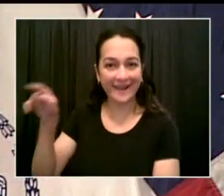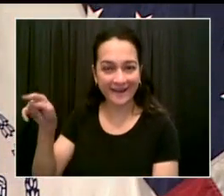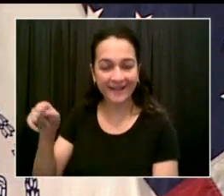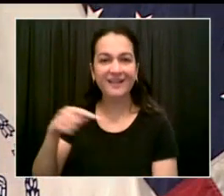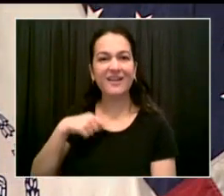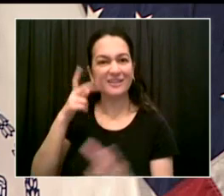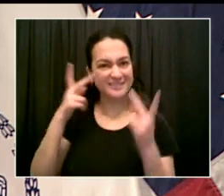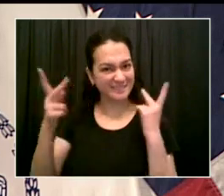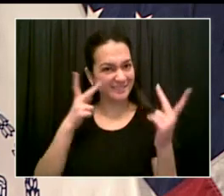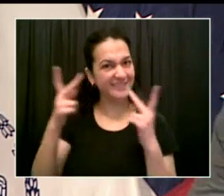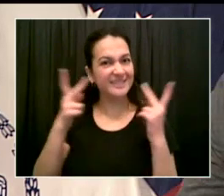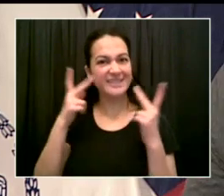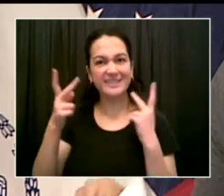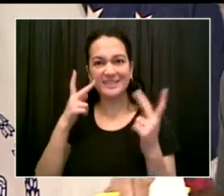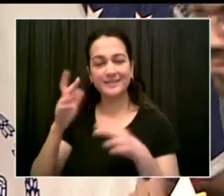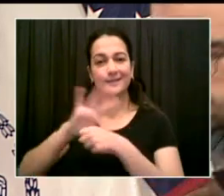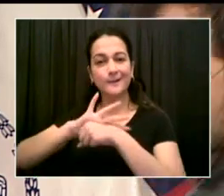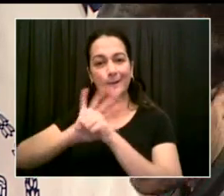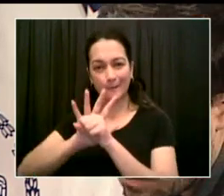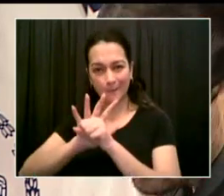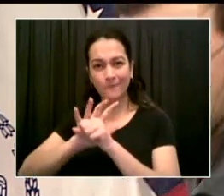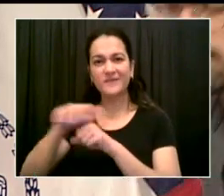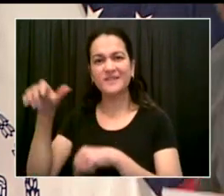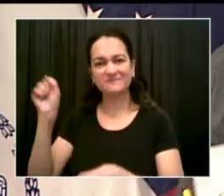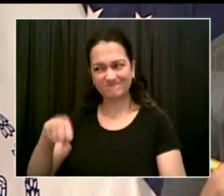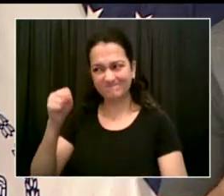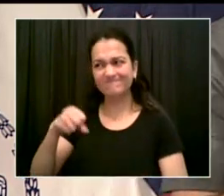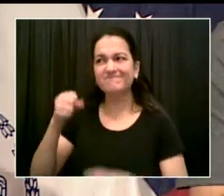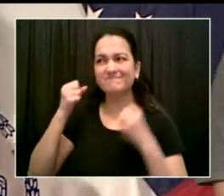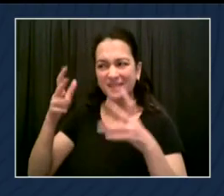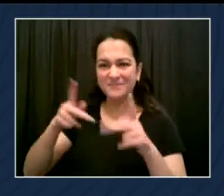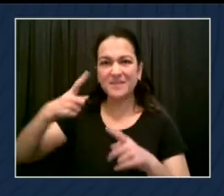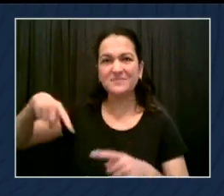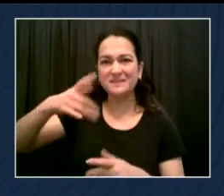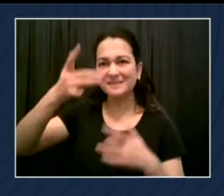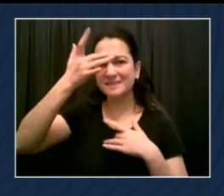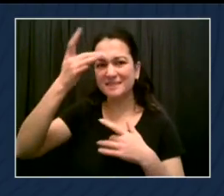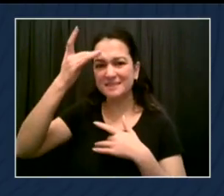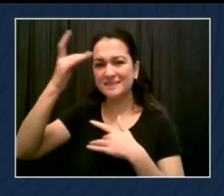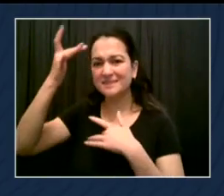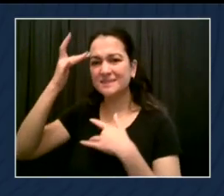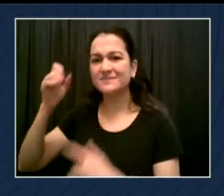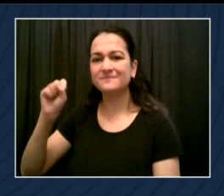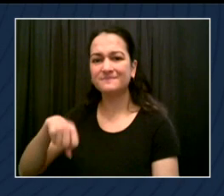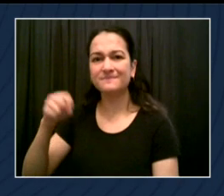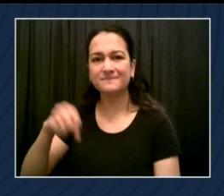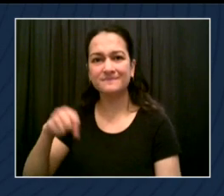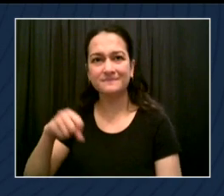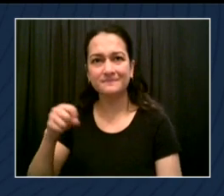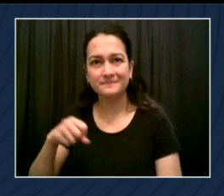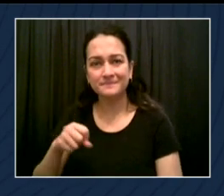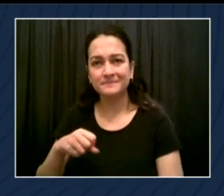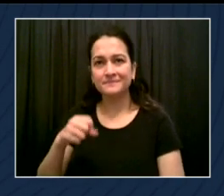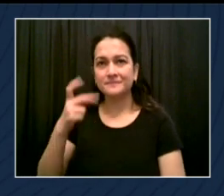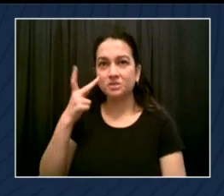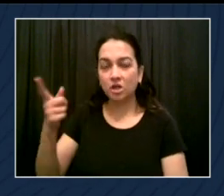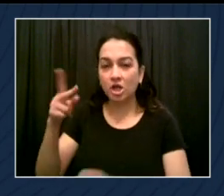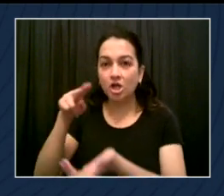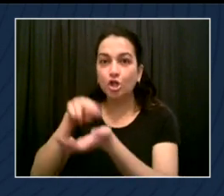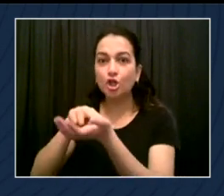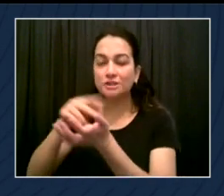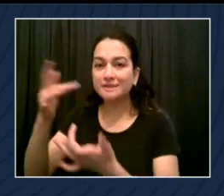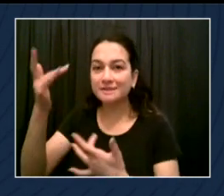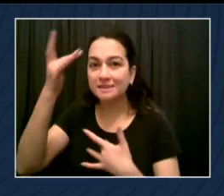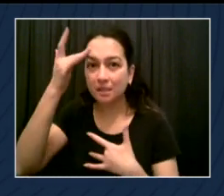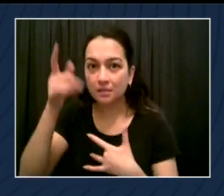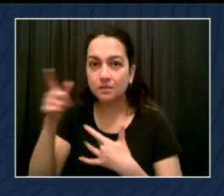were intubated and taken to the ICU before our very eyes. This is a policy that will protect all of us, our